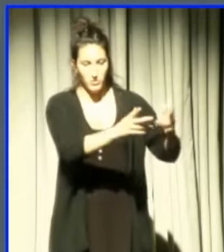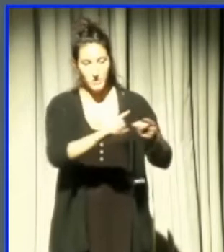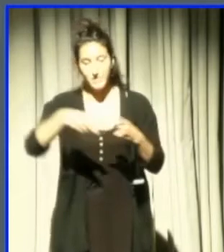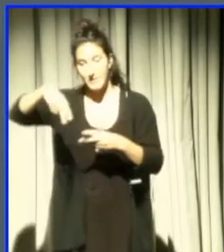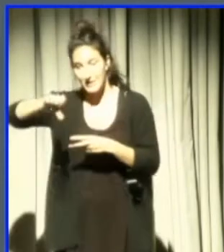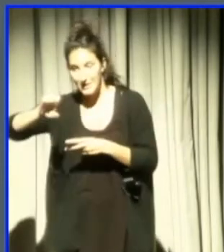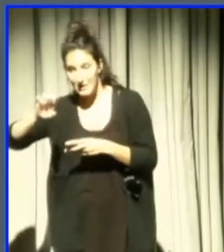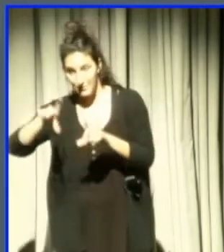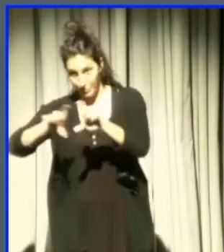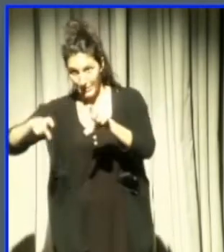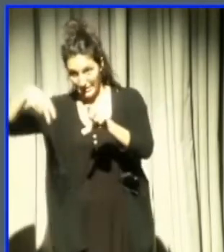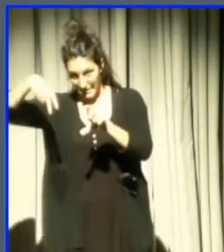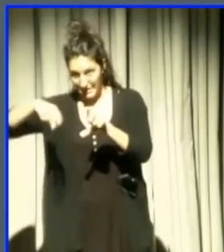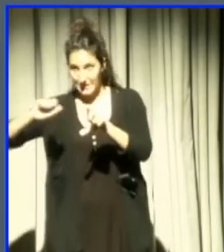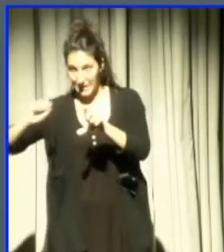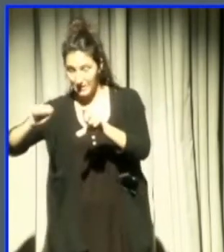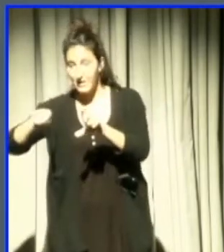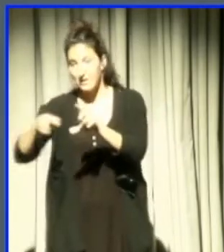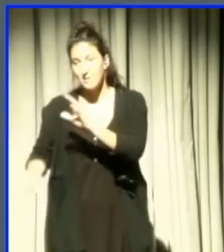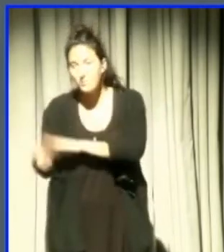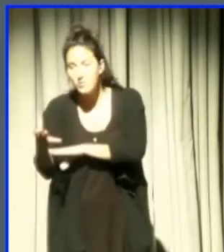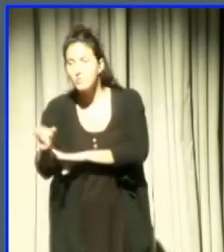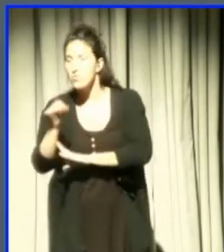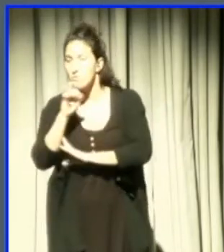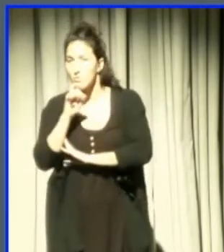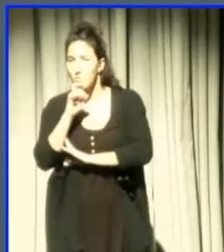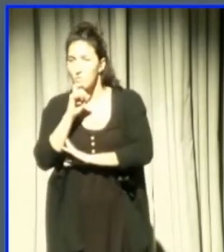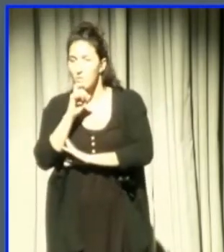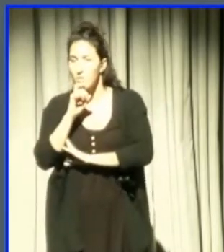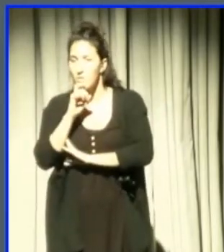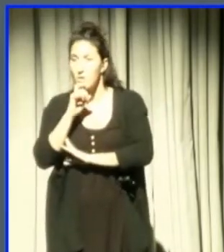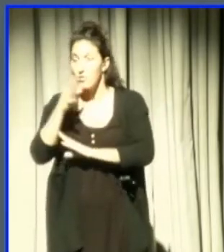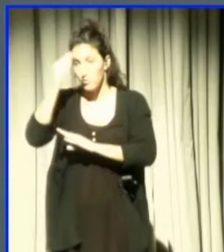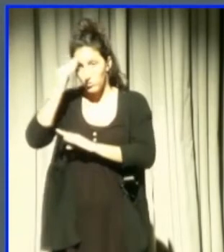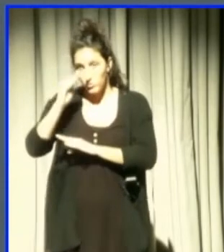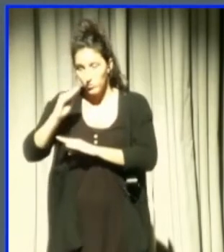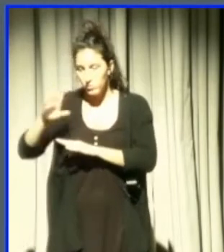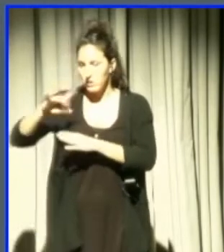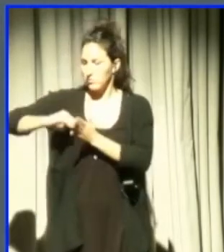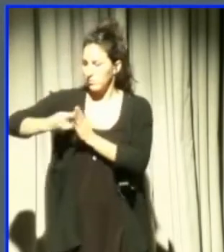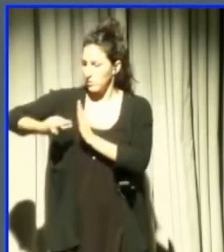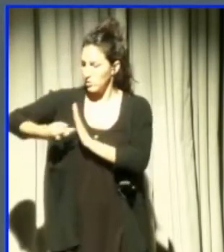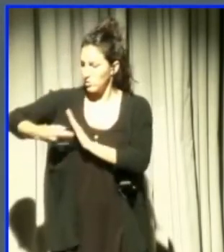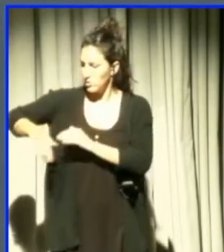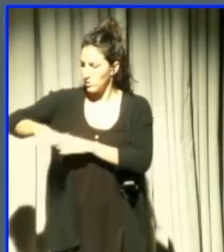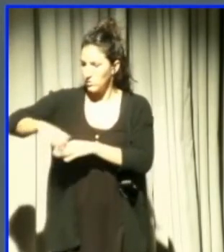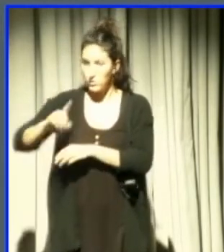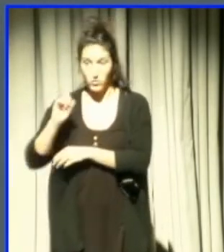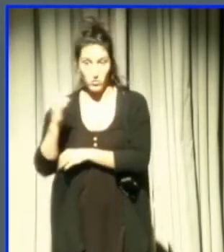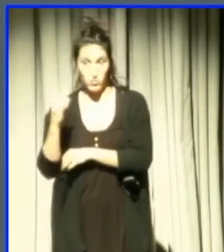very unique assumption and methodology. So it's based on the idea, and I'm going to the next